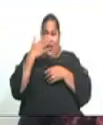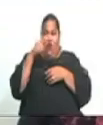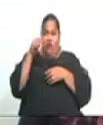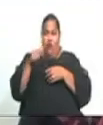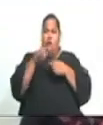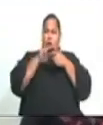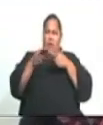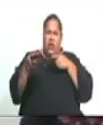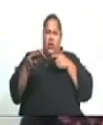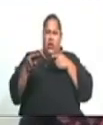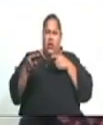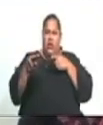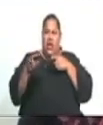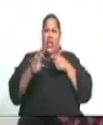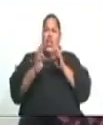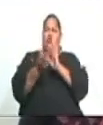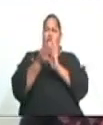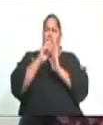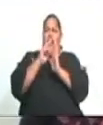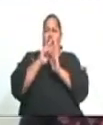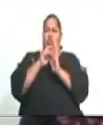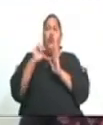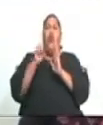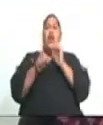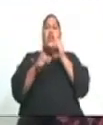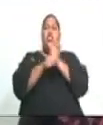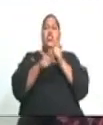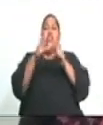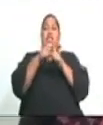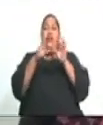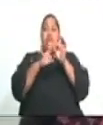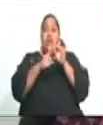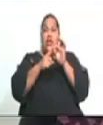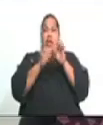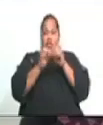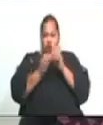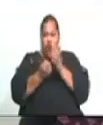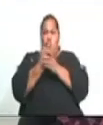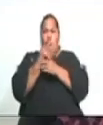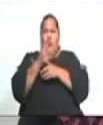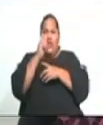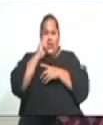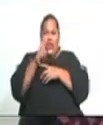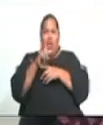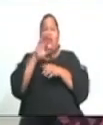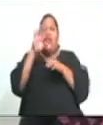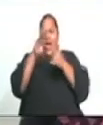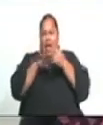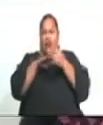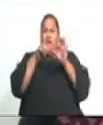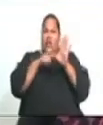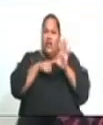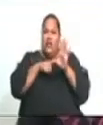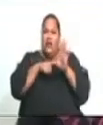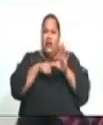measured and will reflect what the GDP or the growth that we see at the end of the year or the long term. So